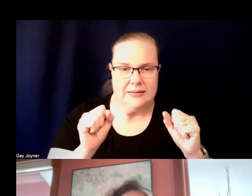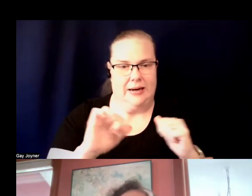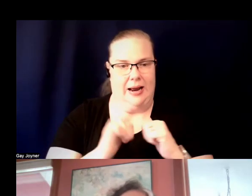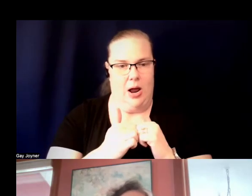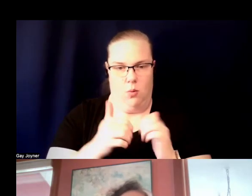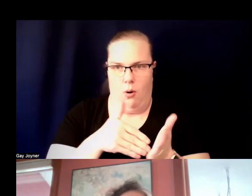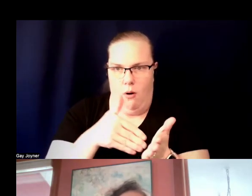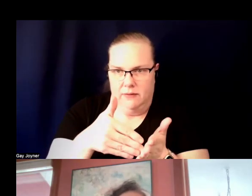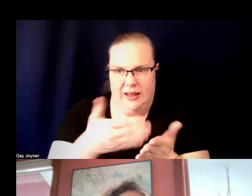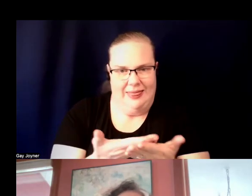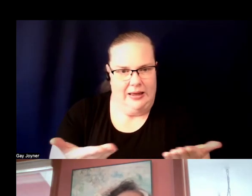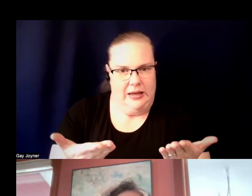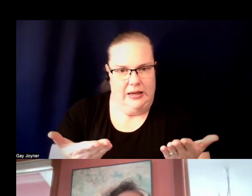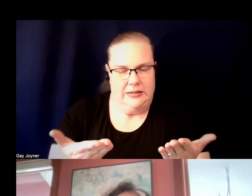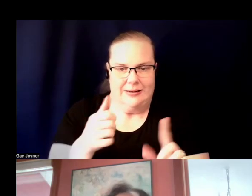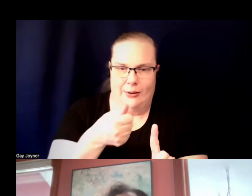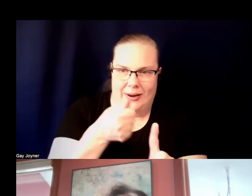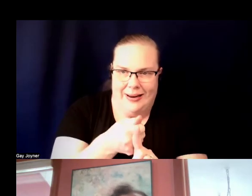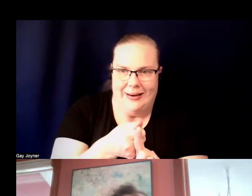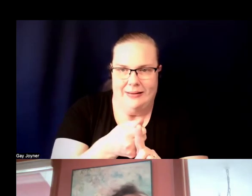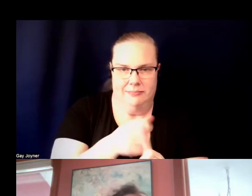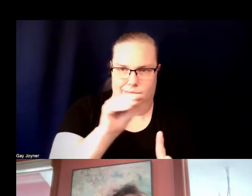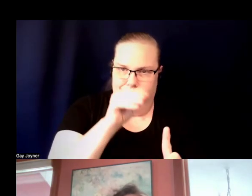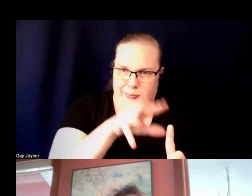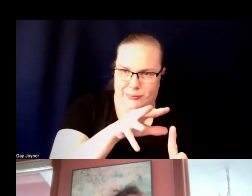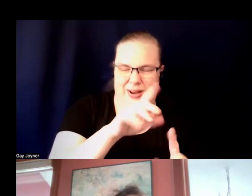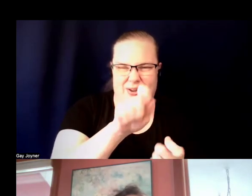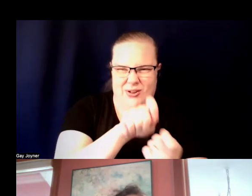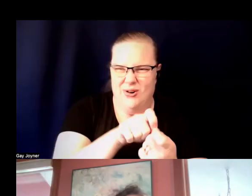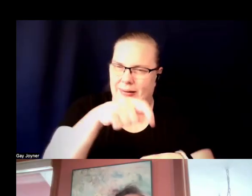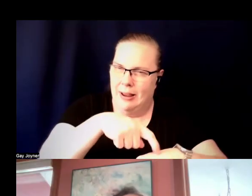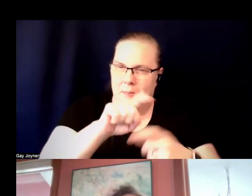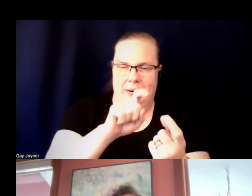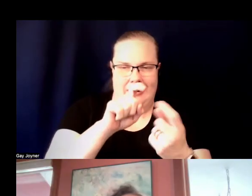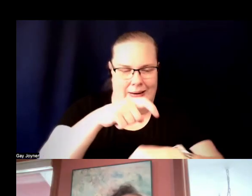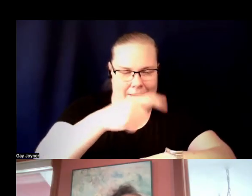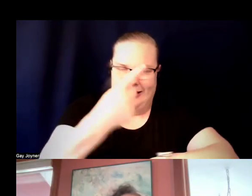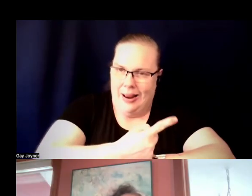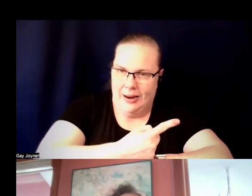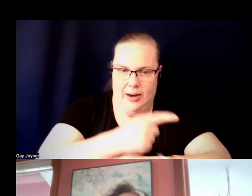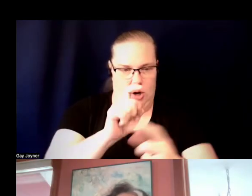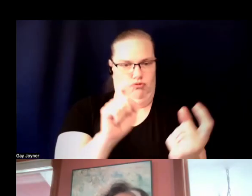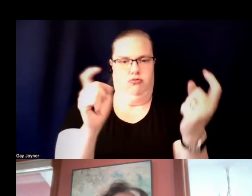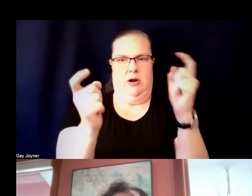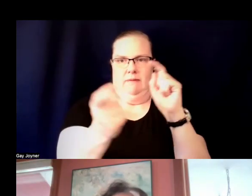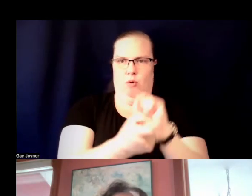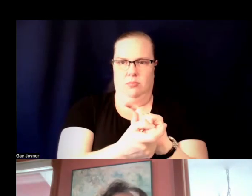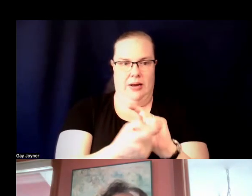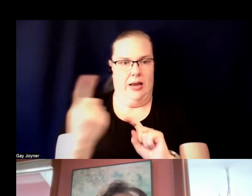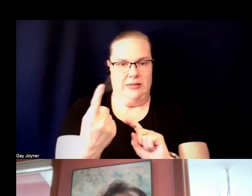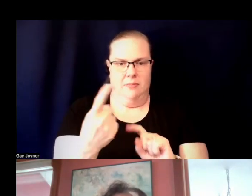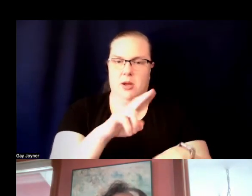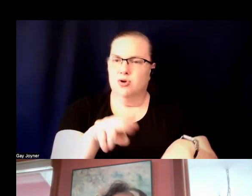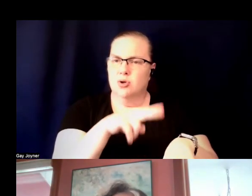that the light just will hit at a certain times of day that just transforms it Mm. and just makes, again, something very ordinary